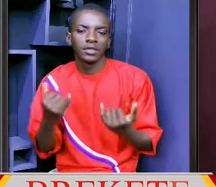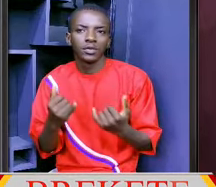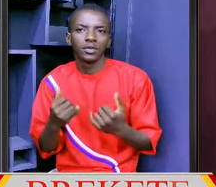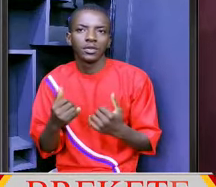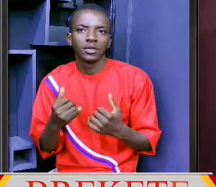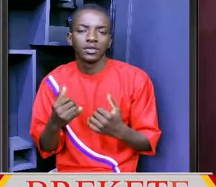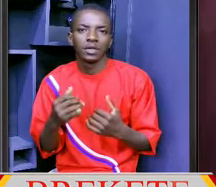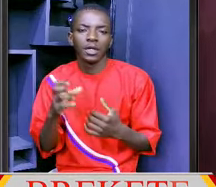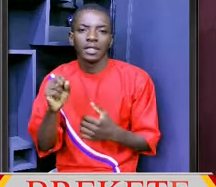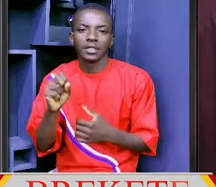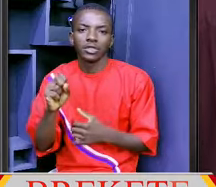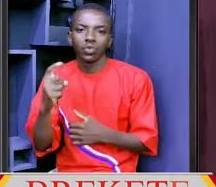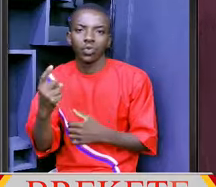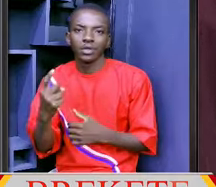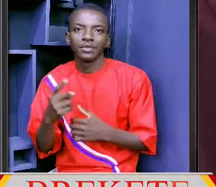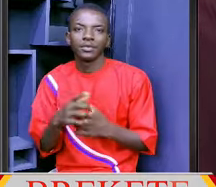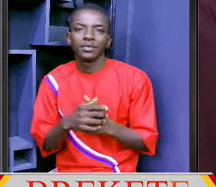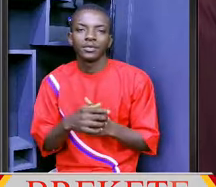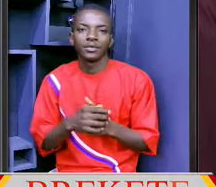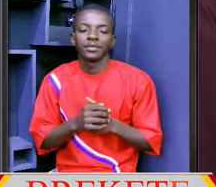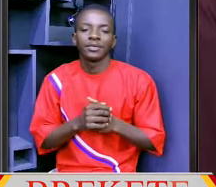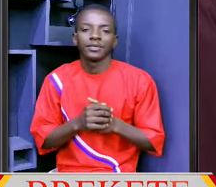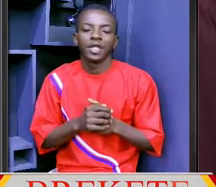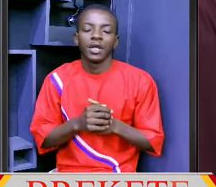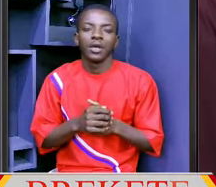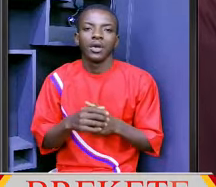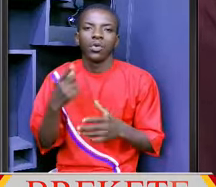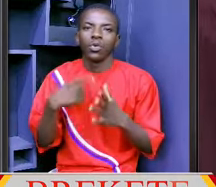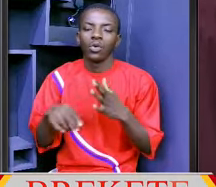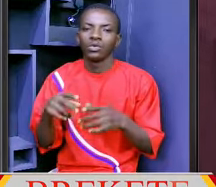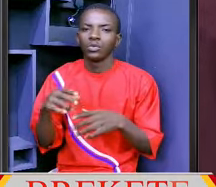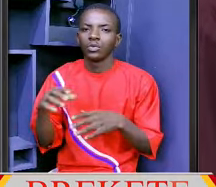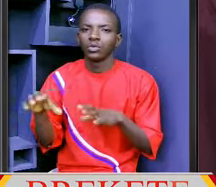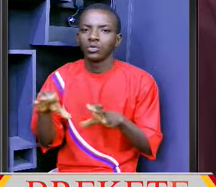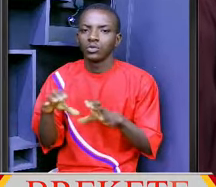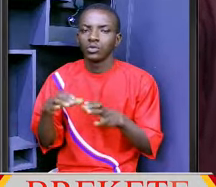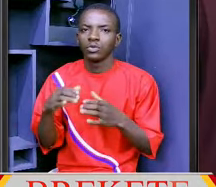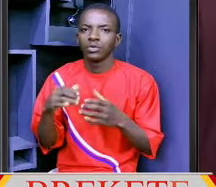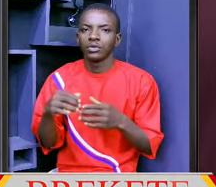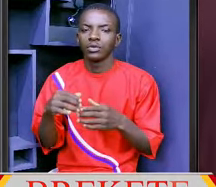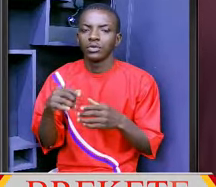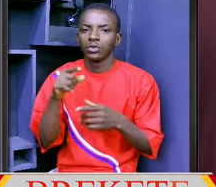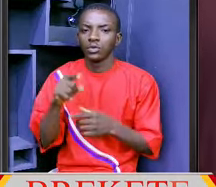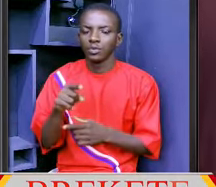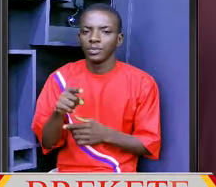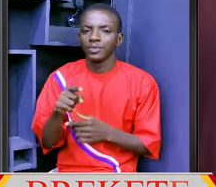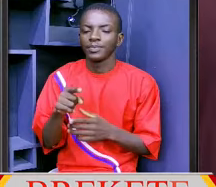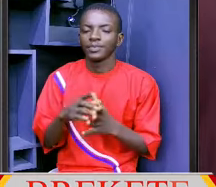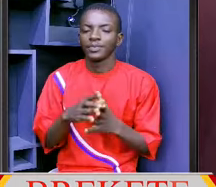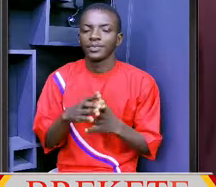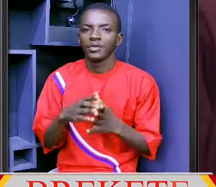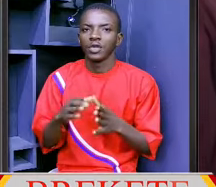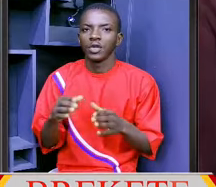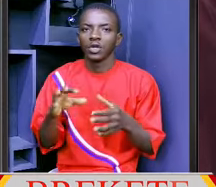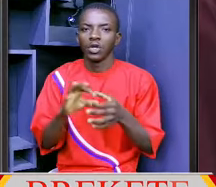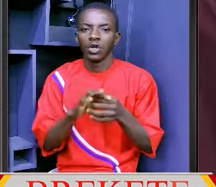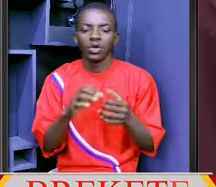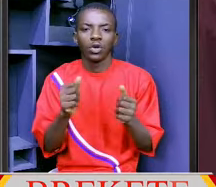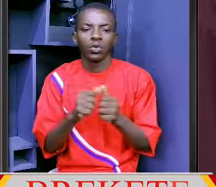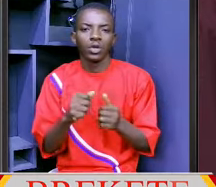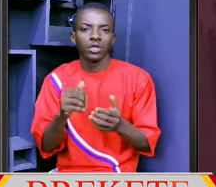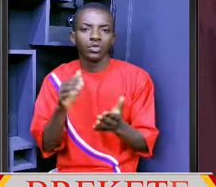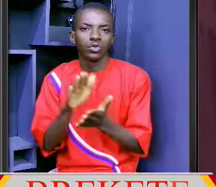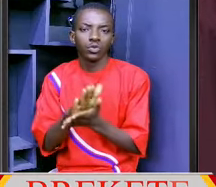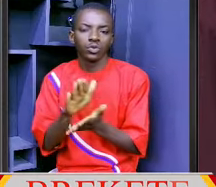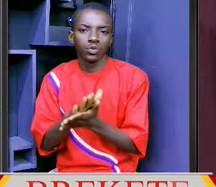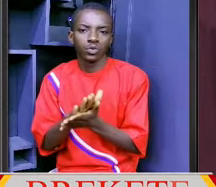now? SS1. So what thing we go do? When I go connect with the